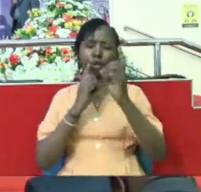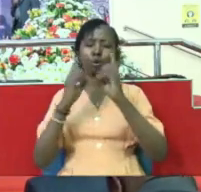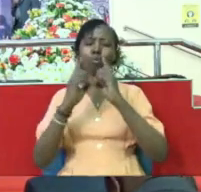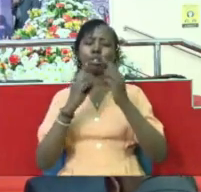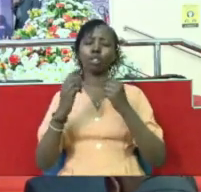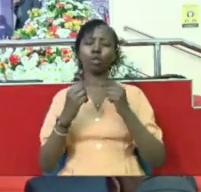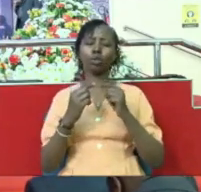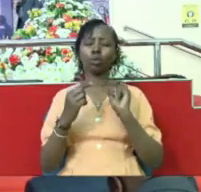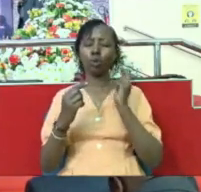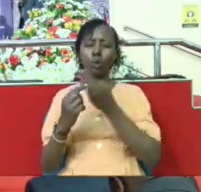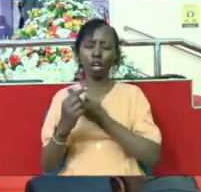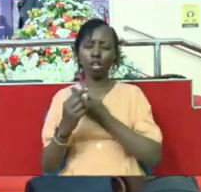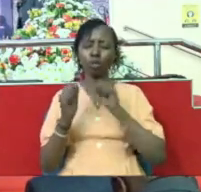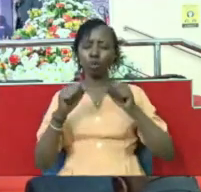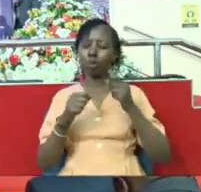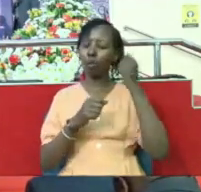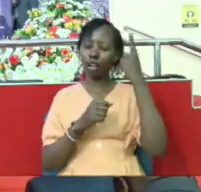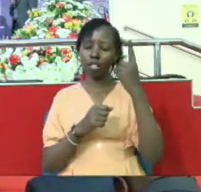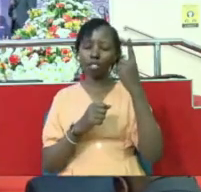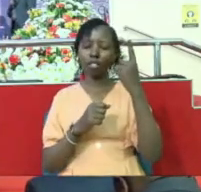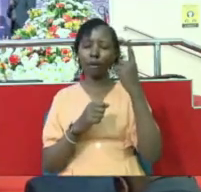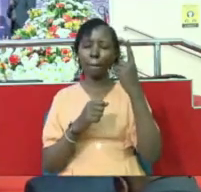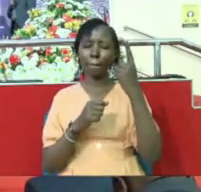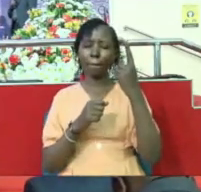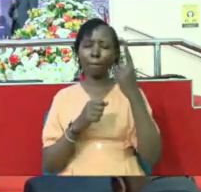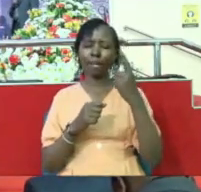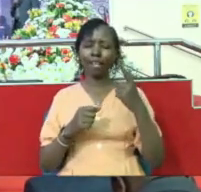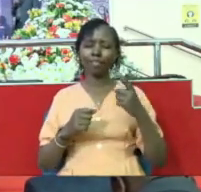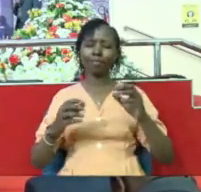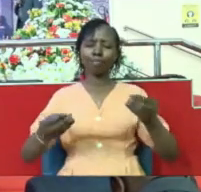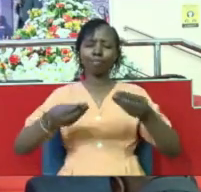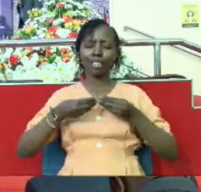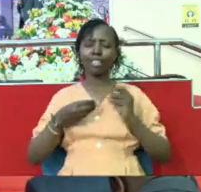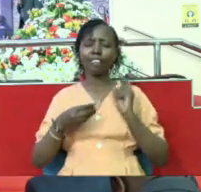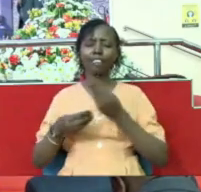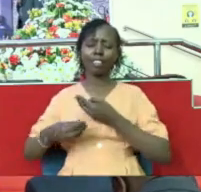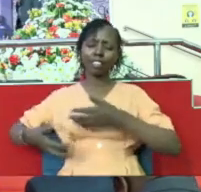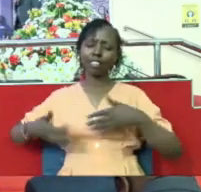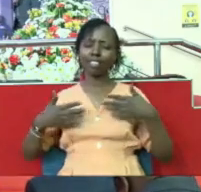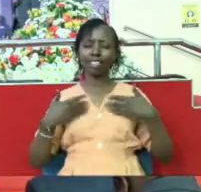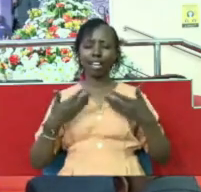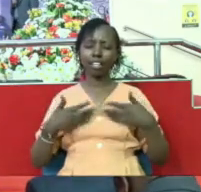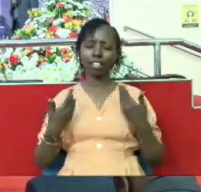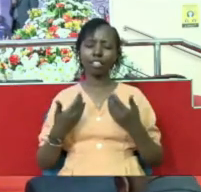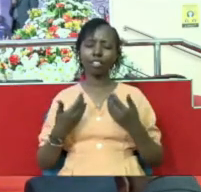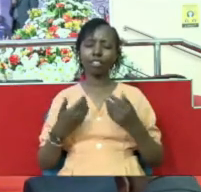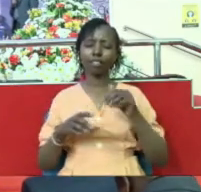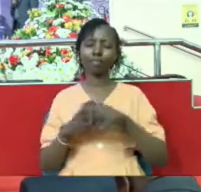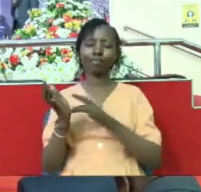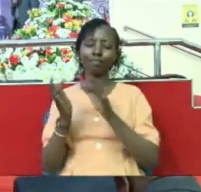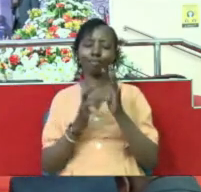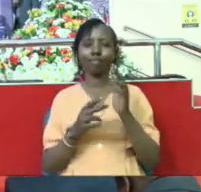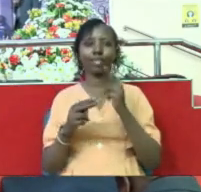can understand. Baba utunene kwa lugha tutakayoielewa. Encourage us. Na ututie moyo. Speak to us. Tunene. In Jesus' name. Kwa